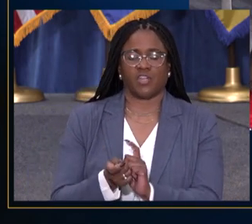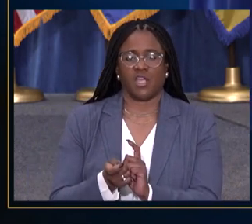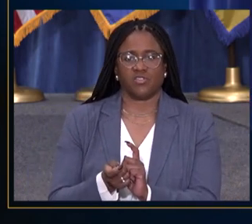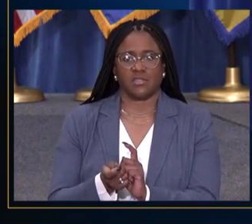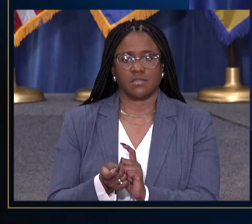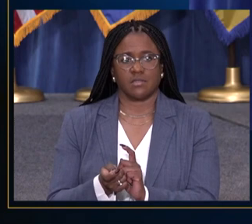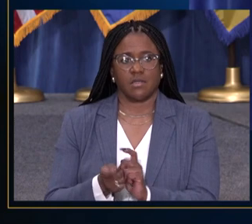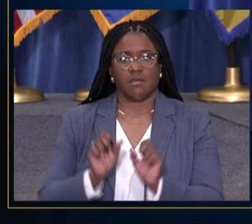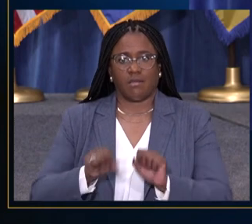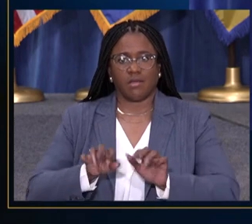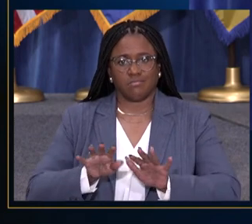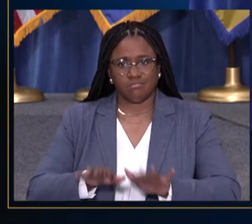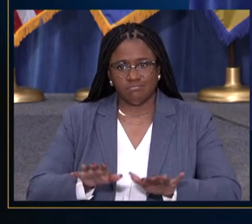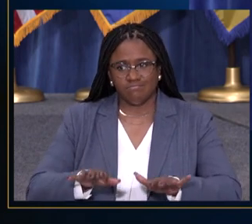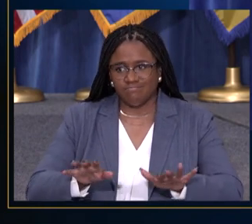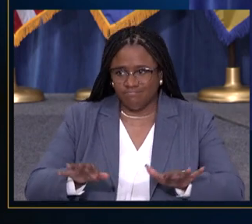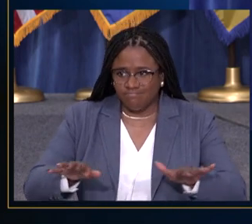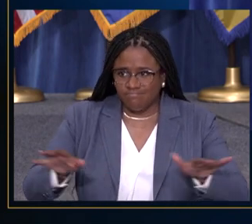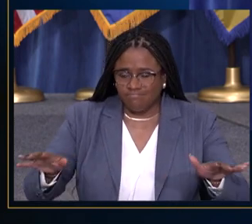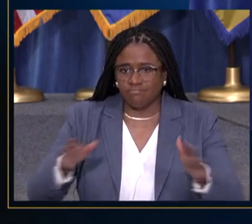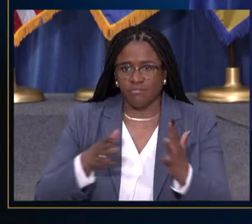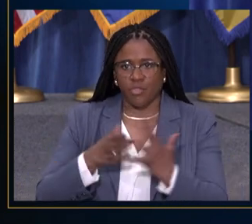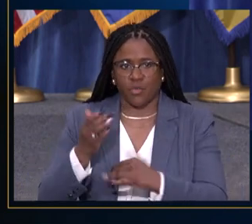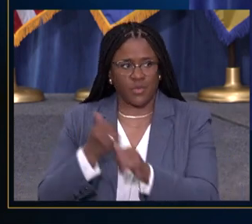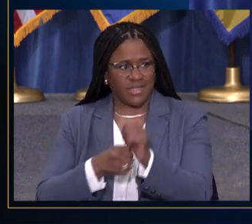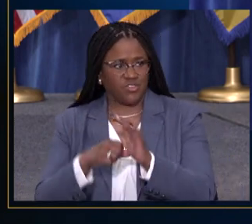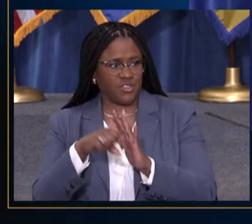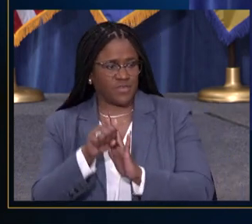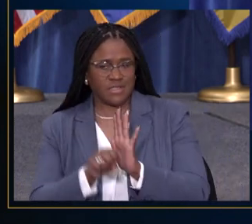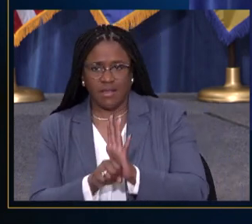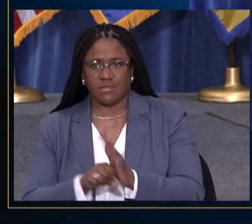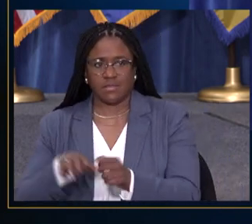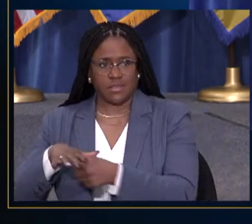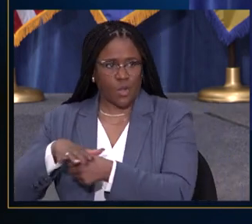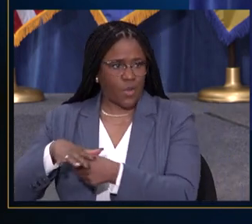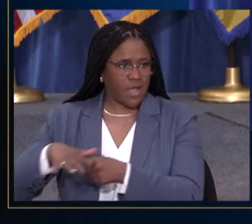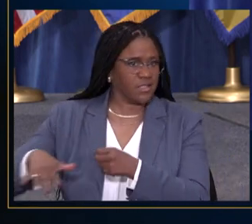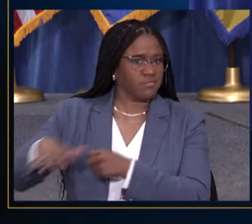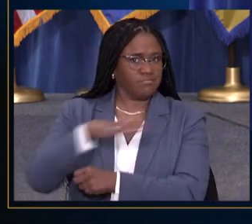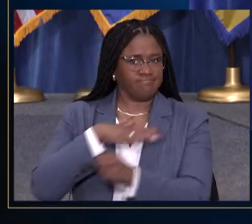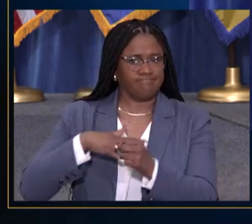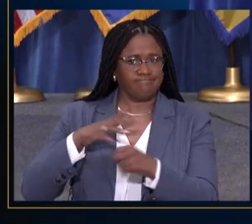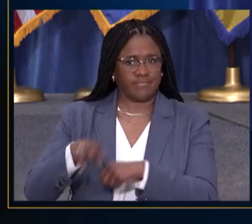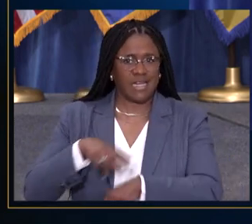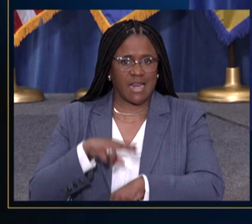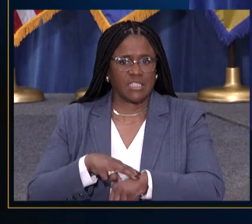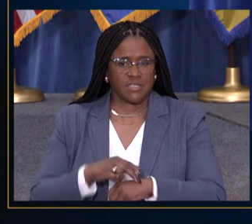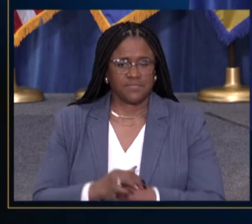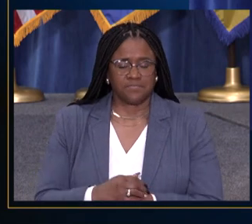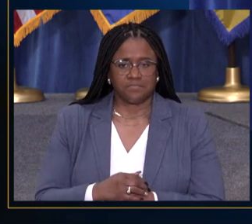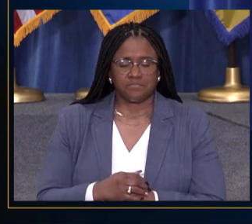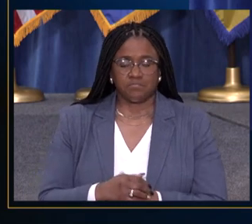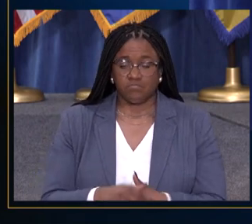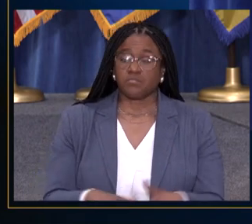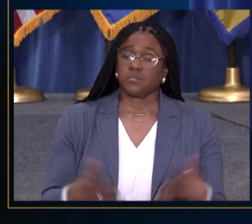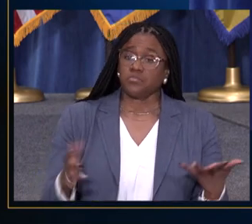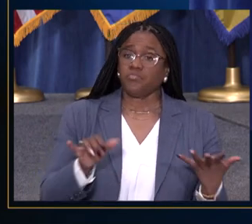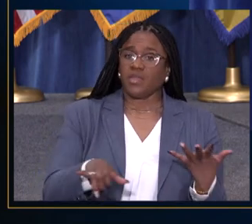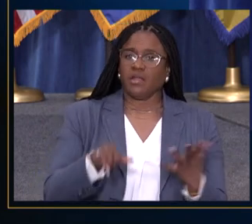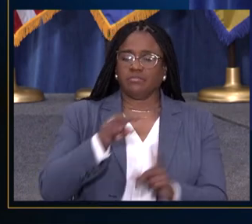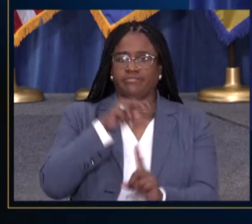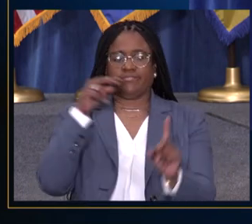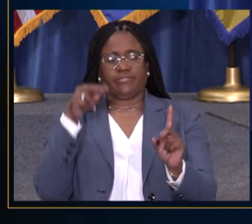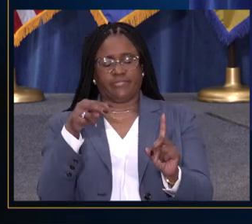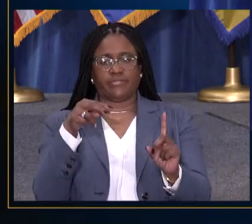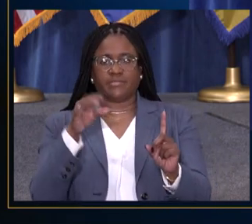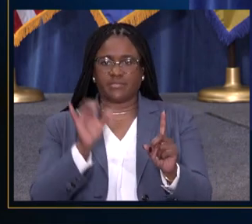that can ripple across all of the states and localities, all across the nation. And so with that vantage,